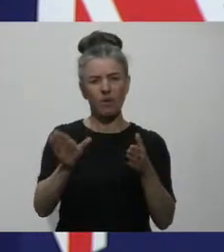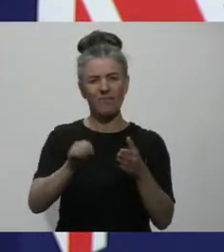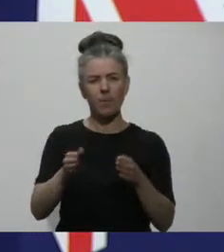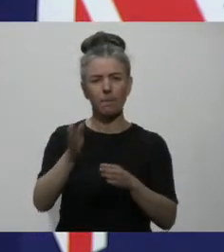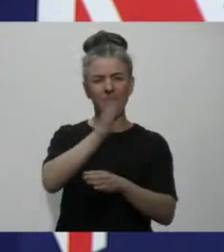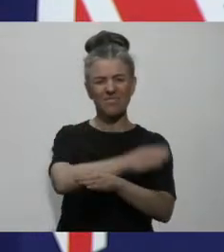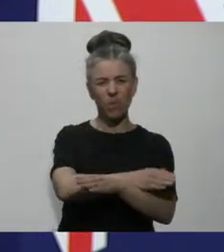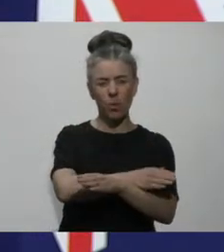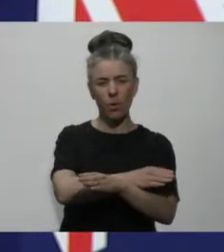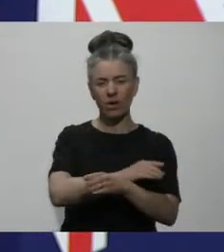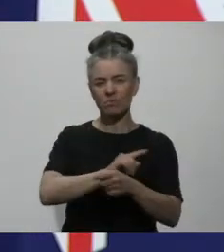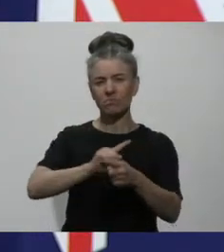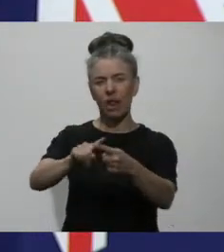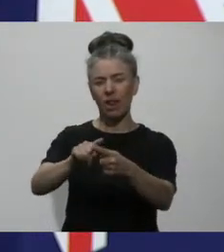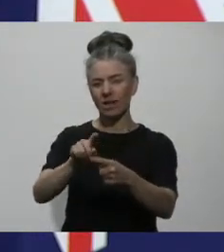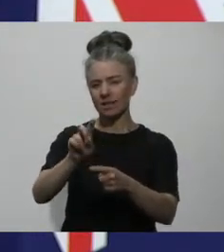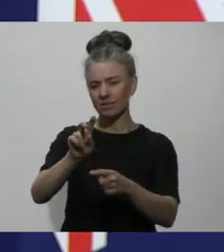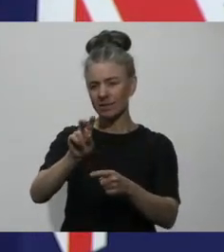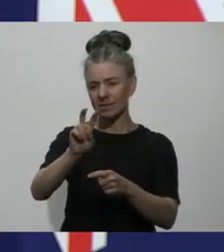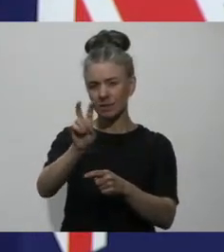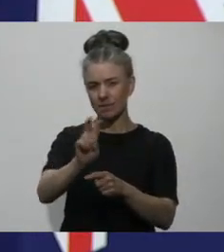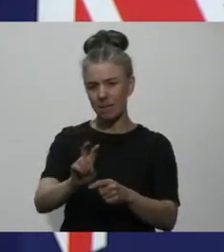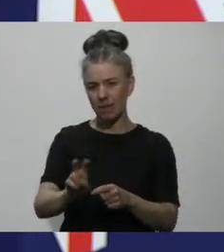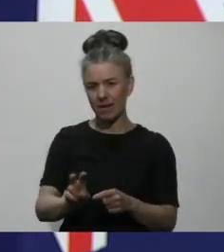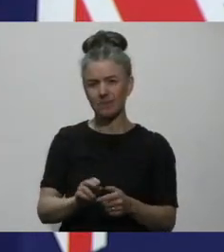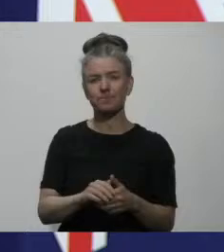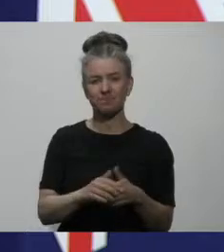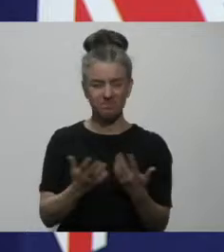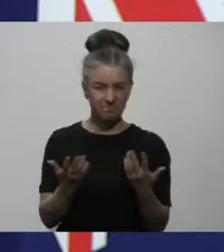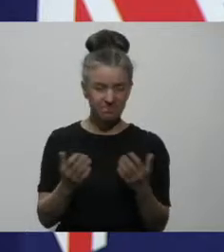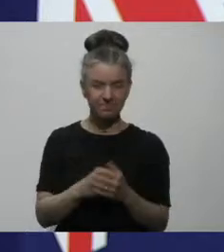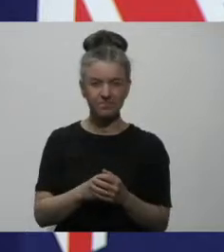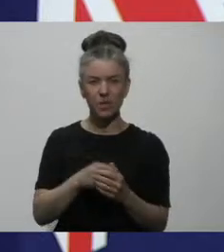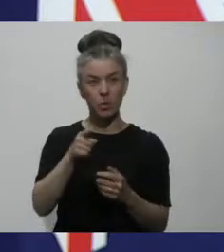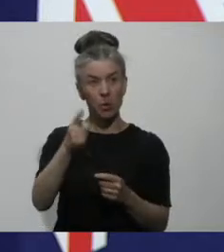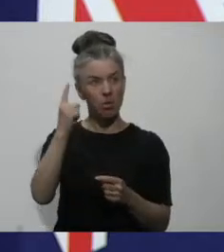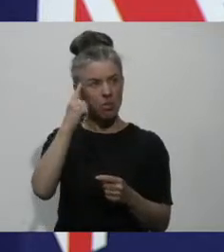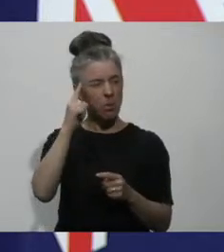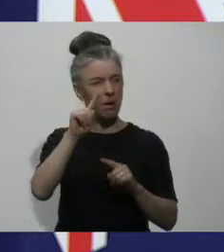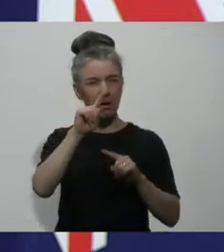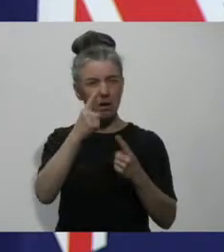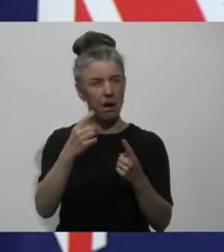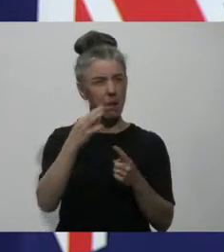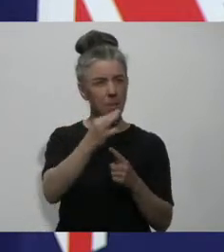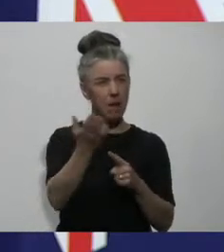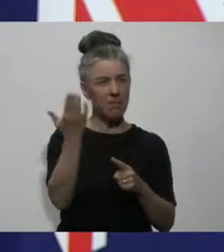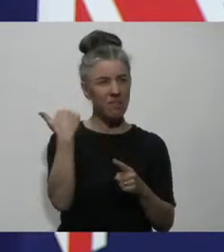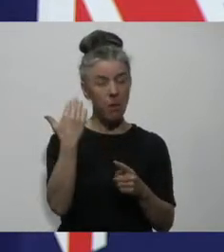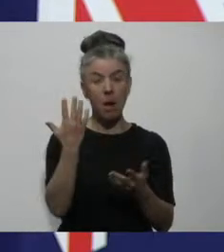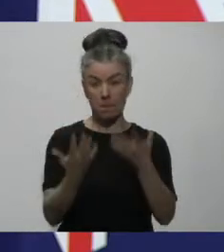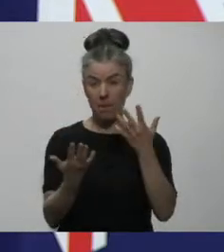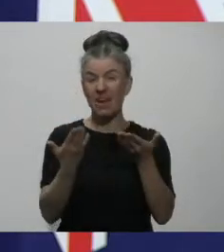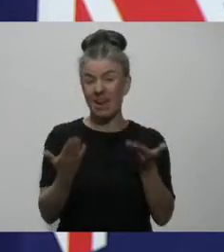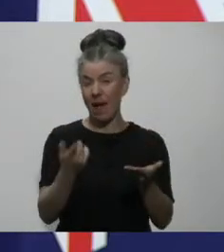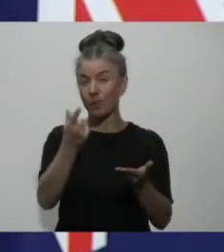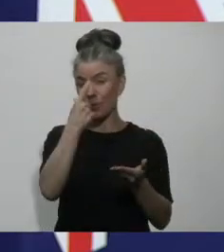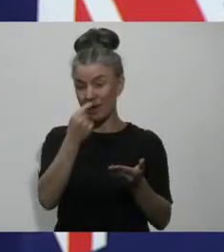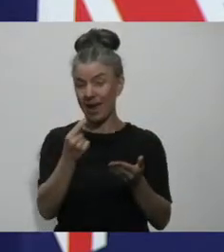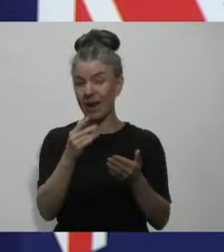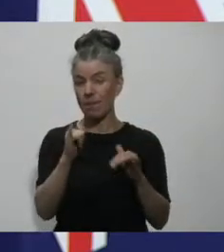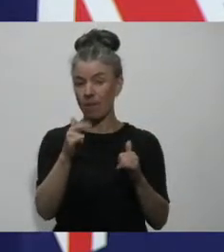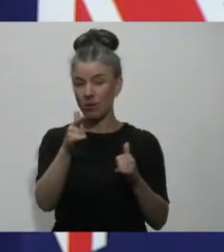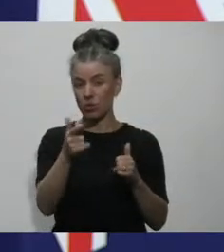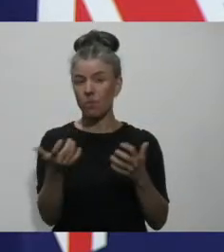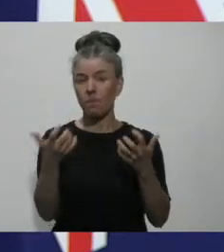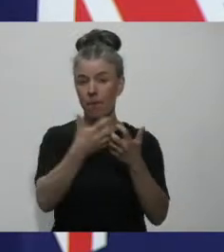all businesses to check if they are eligible, even if they thought they previously were not. Outbreaks like this are exactly